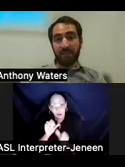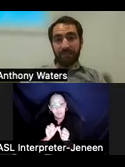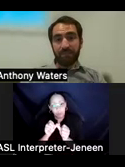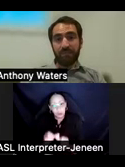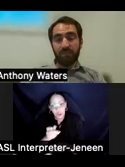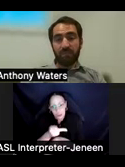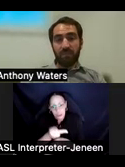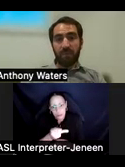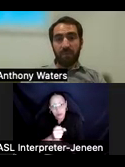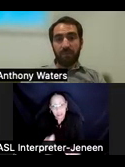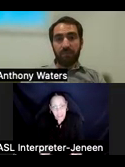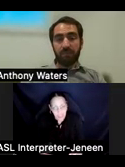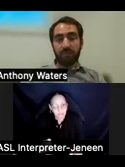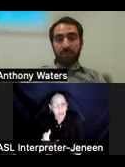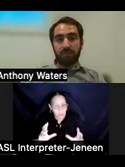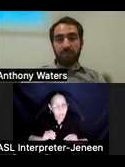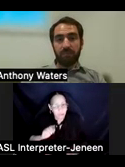seriously.